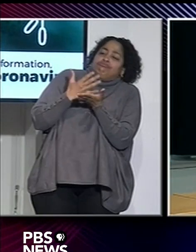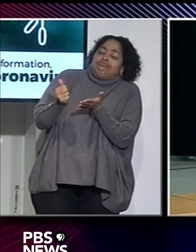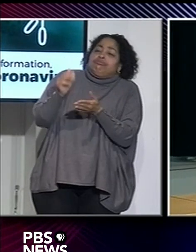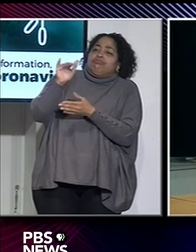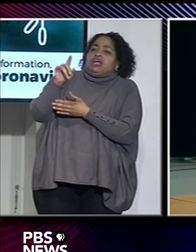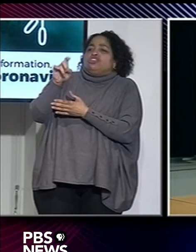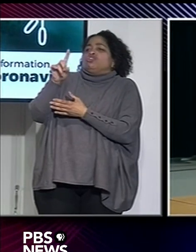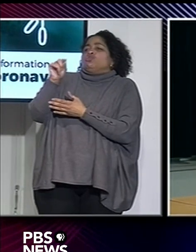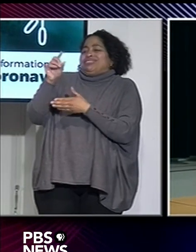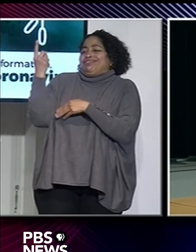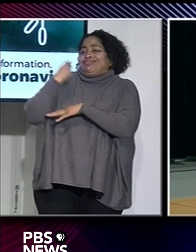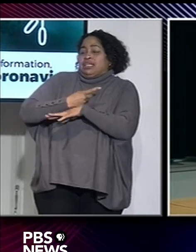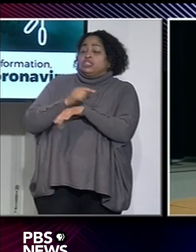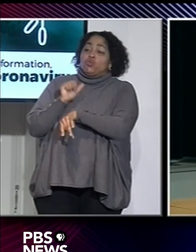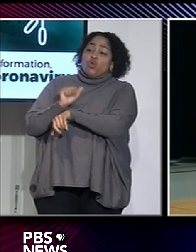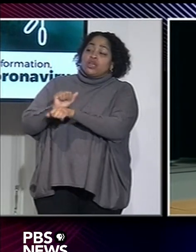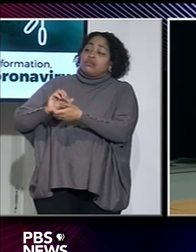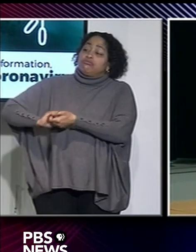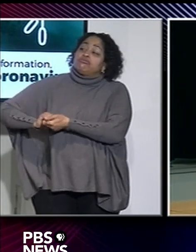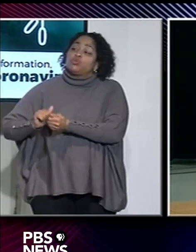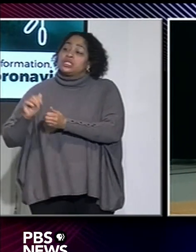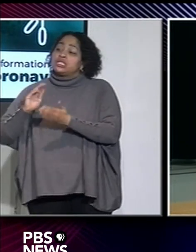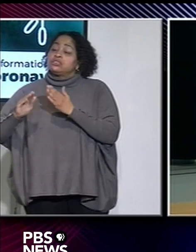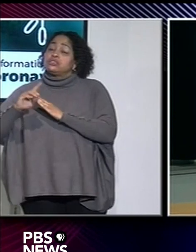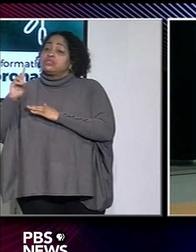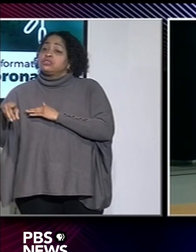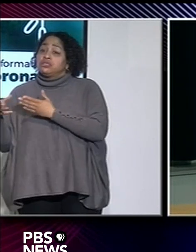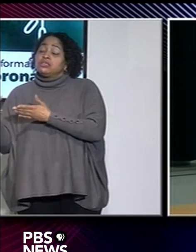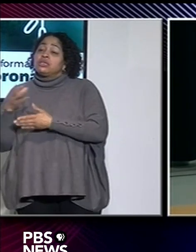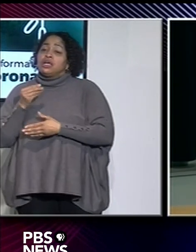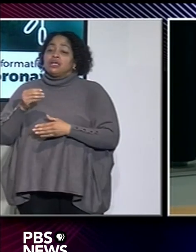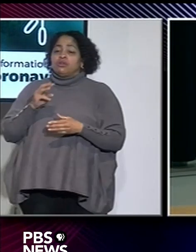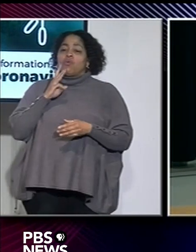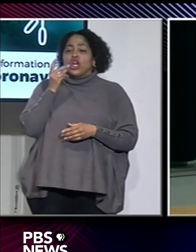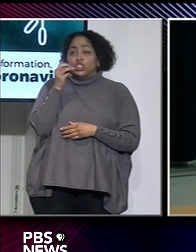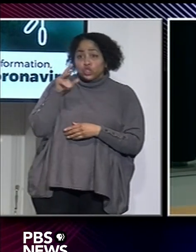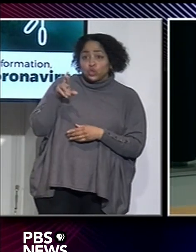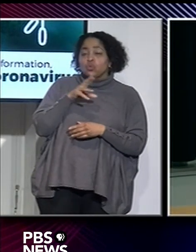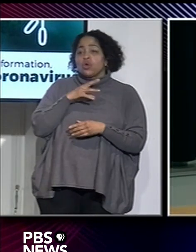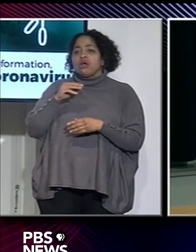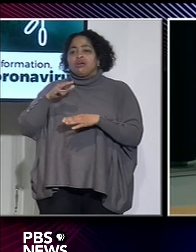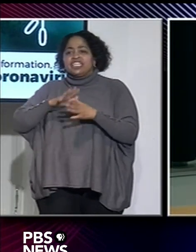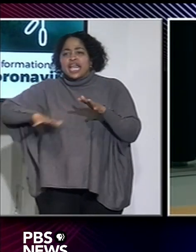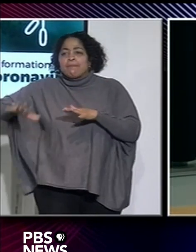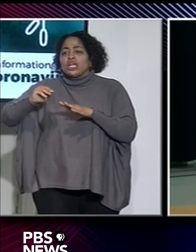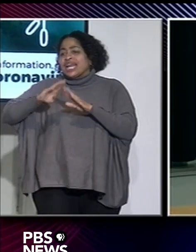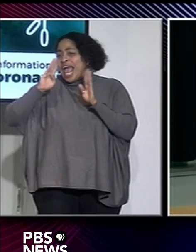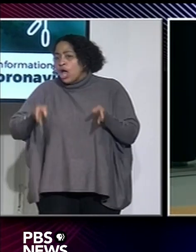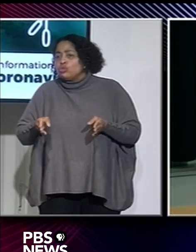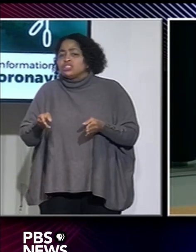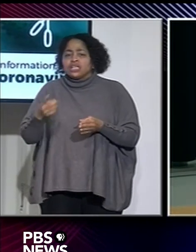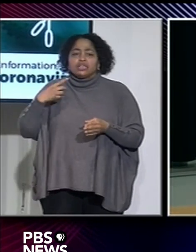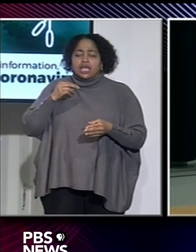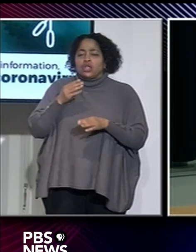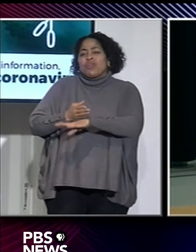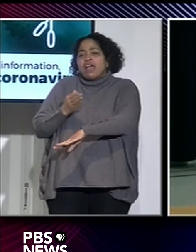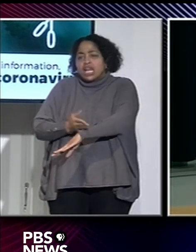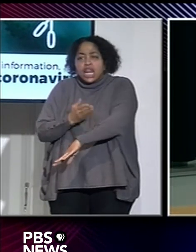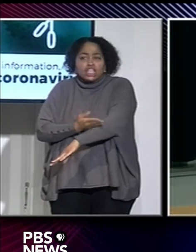And working in partnership with the city, Detroit Water and Sewer Department, Department of Neighborhoods and Housing and